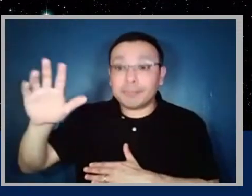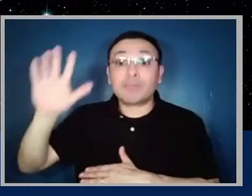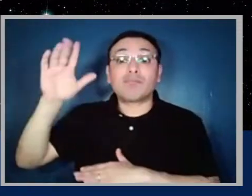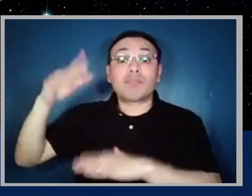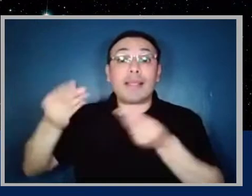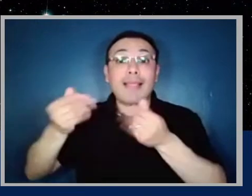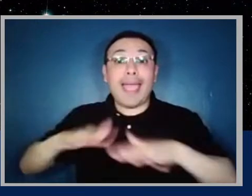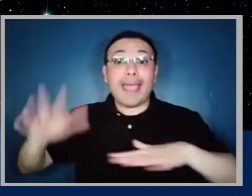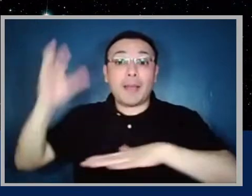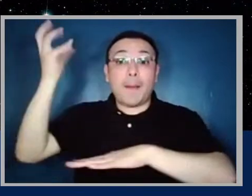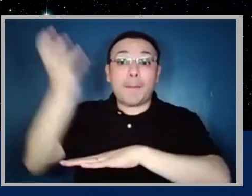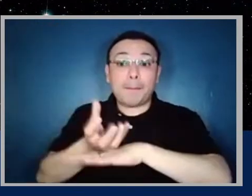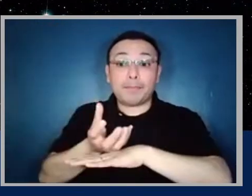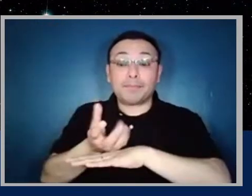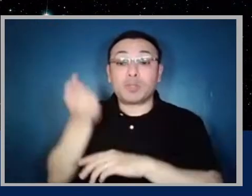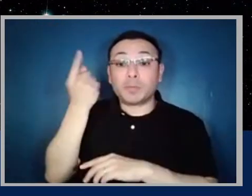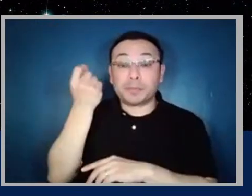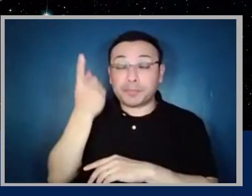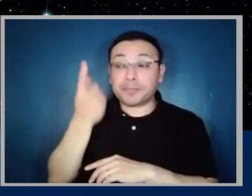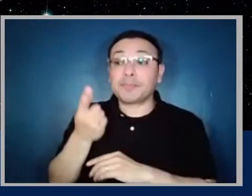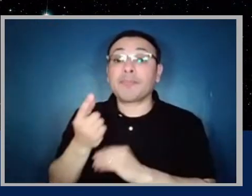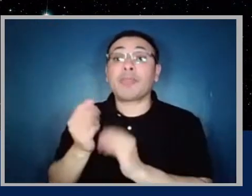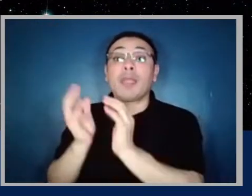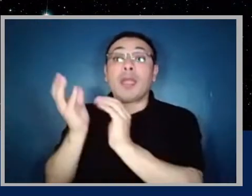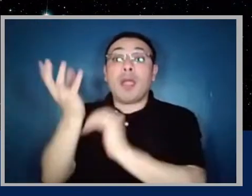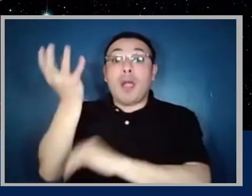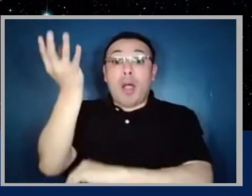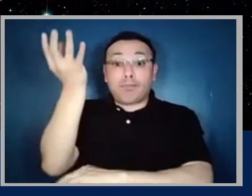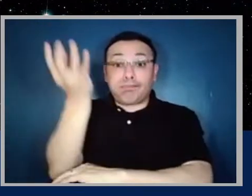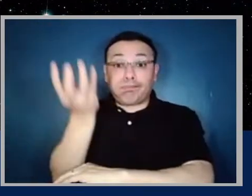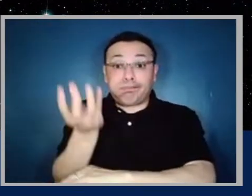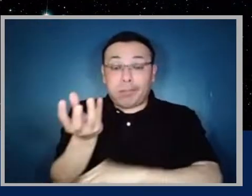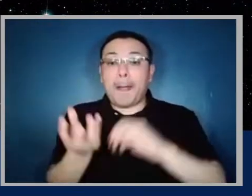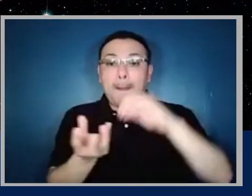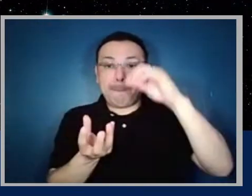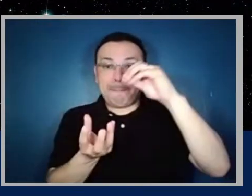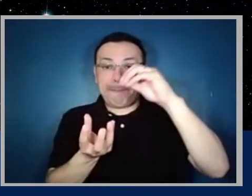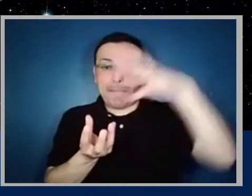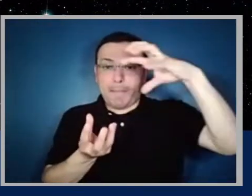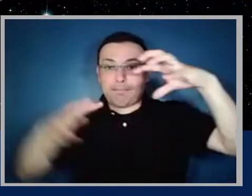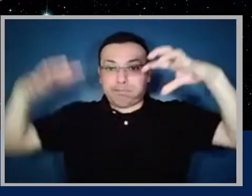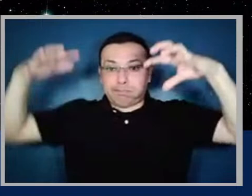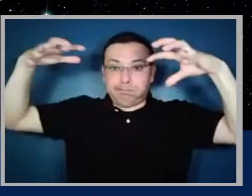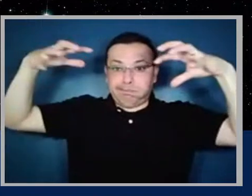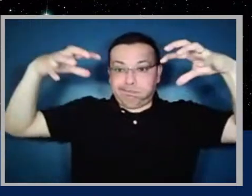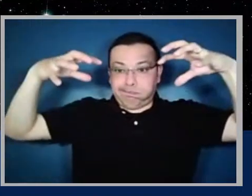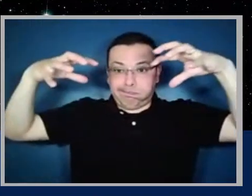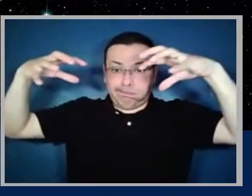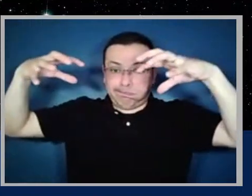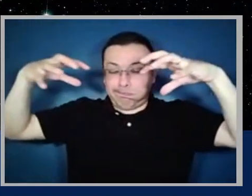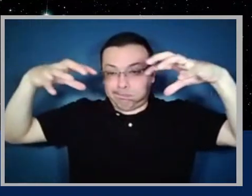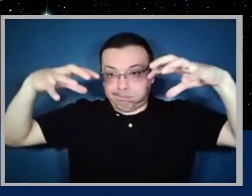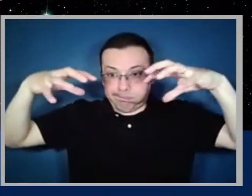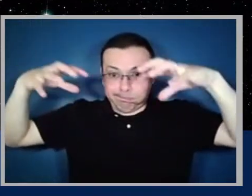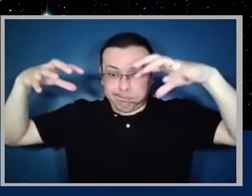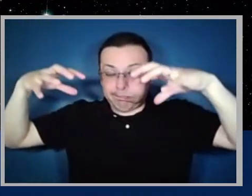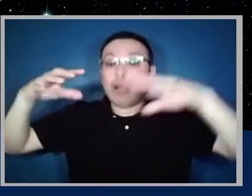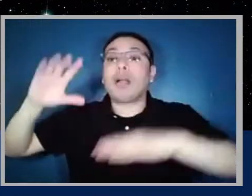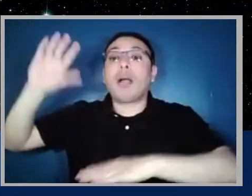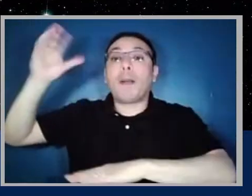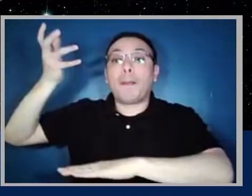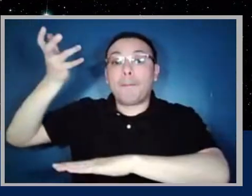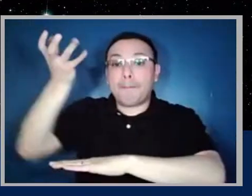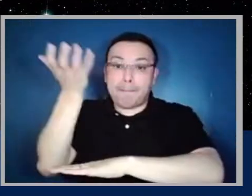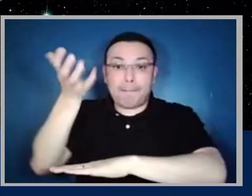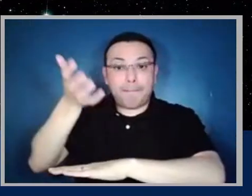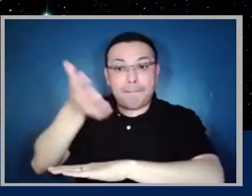comes down under drogue chutes and main parachutes, just like the other 2. And then they land in the desert and they do the same